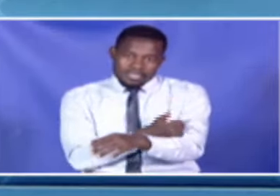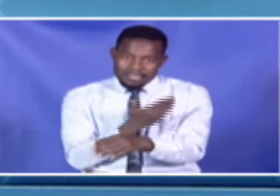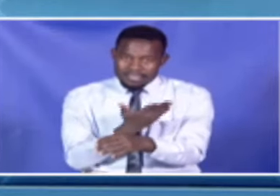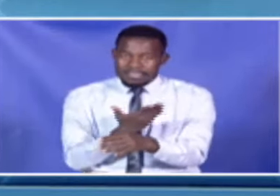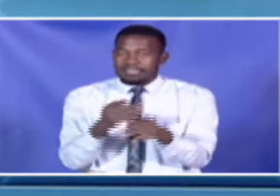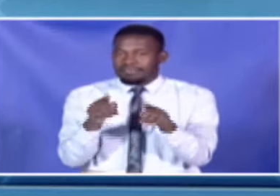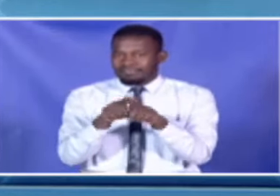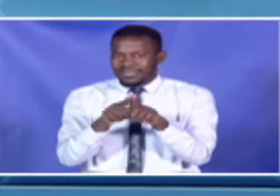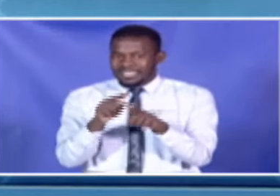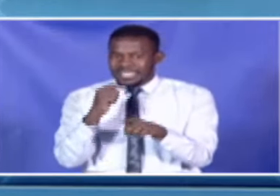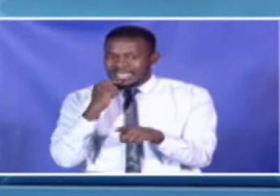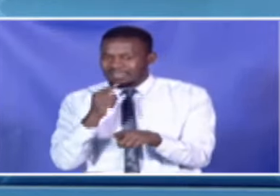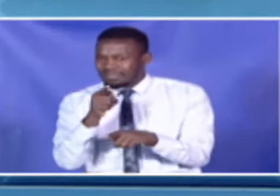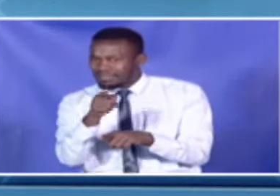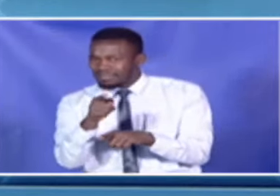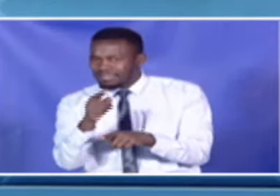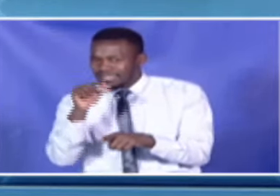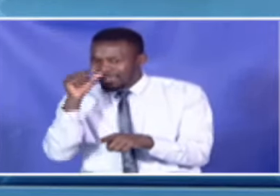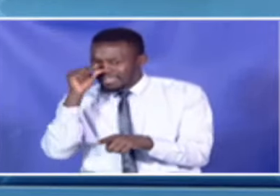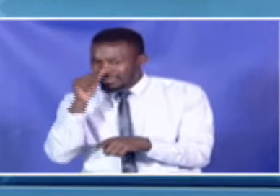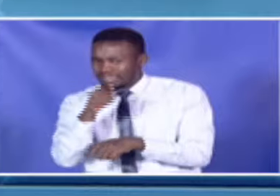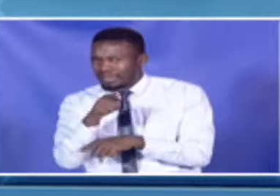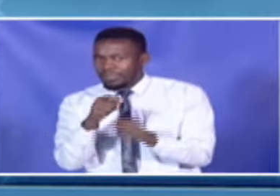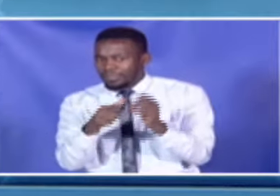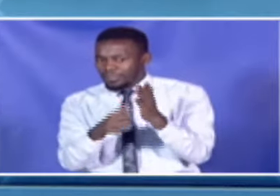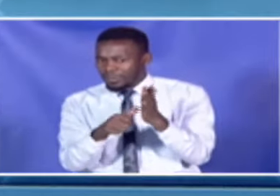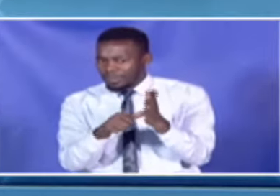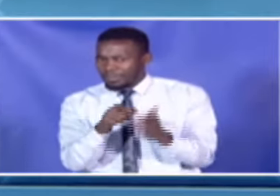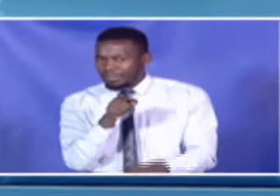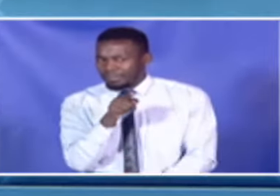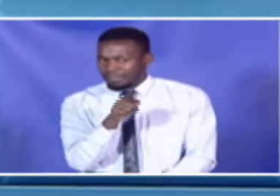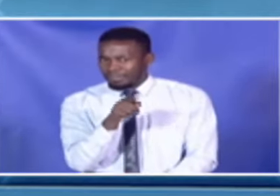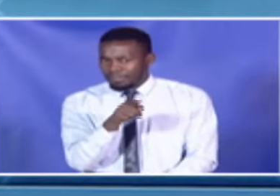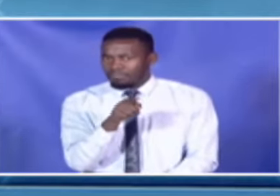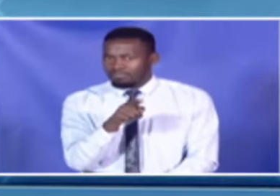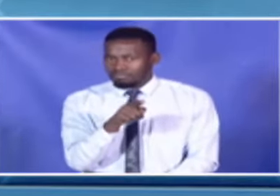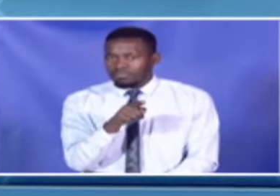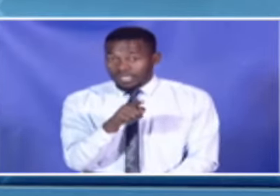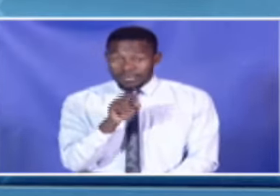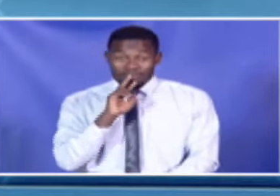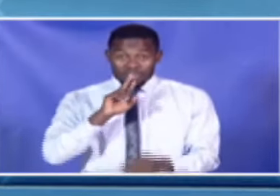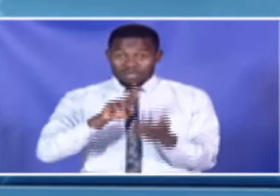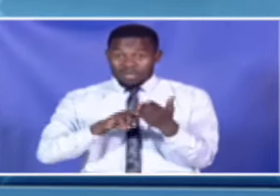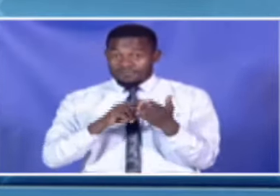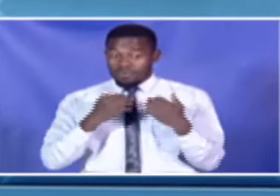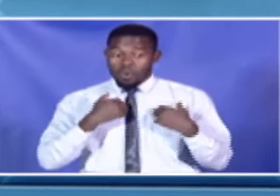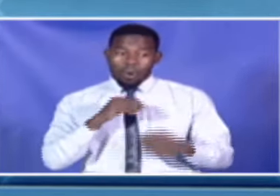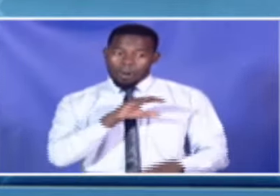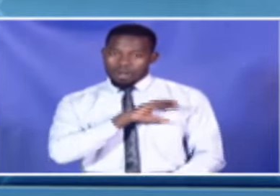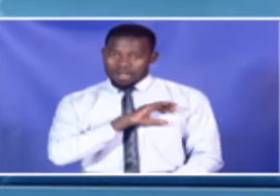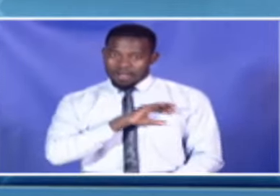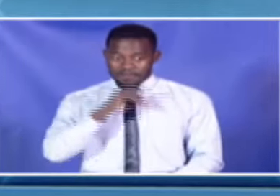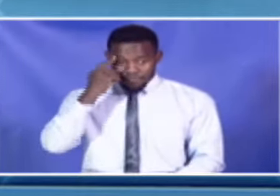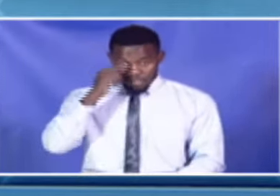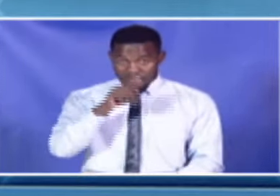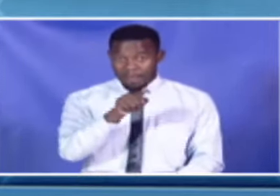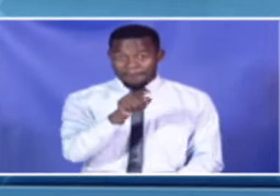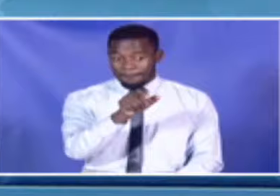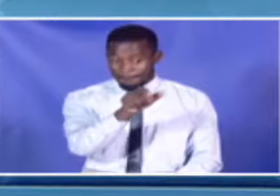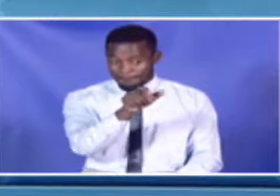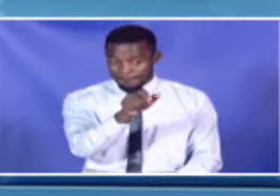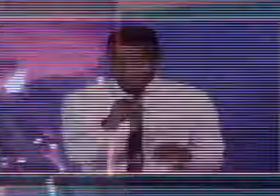cylinder plant at Mradi area. And as Francis now reports, the ownership of the plant is still shrouded in